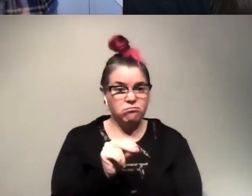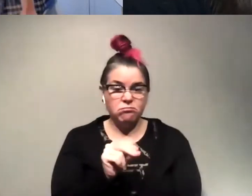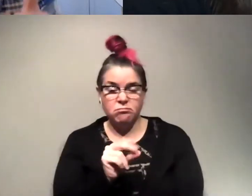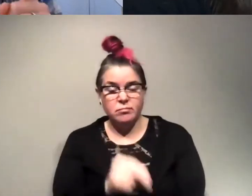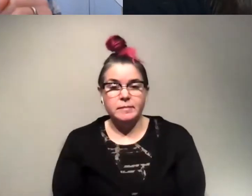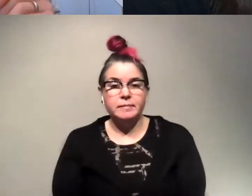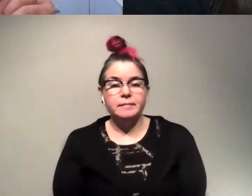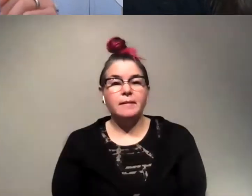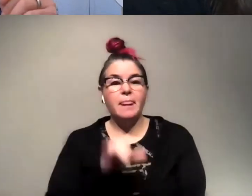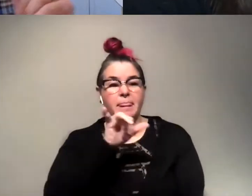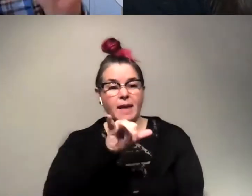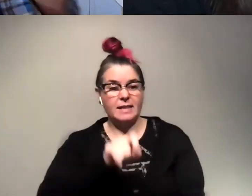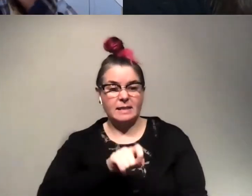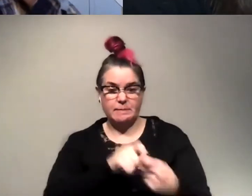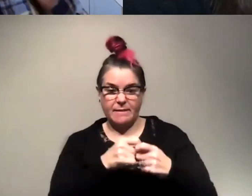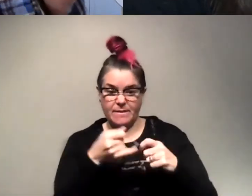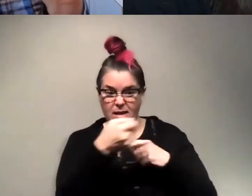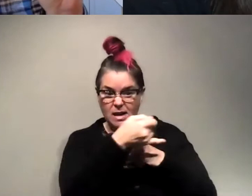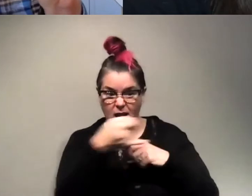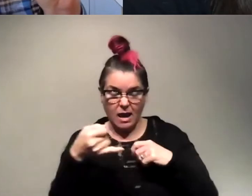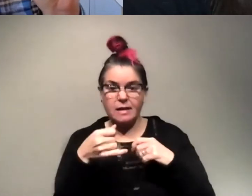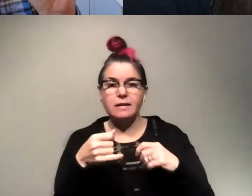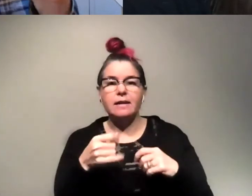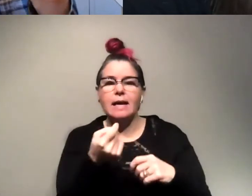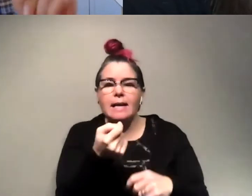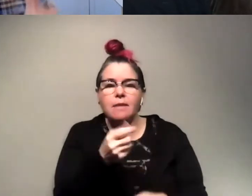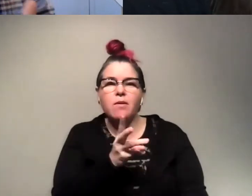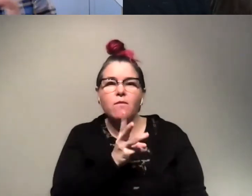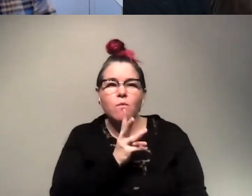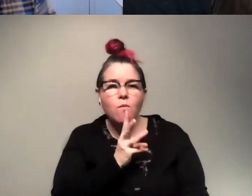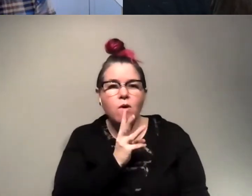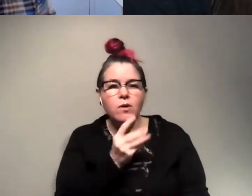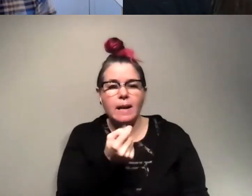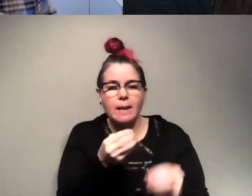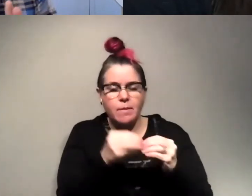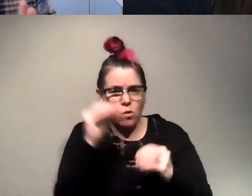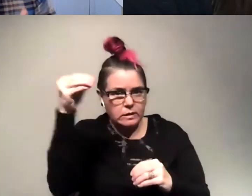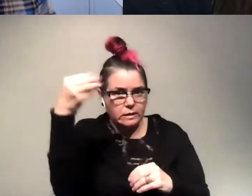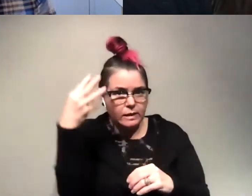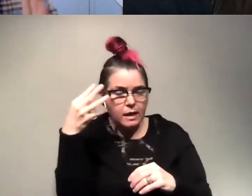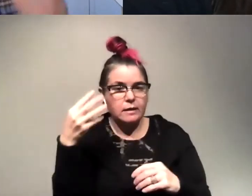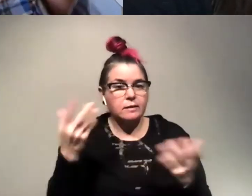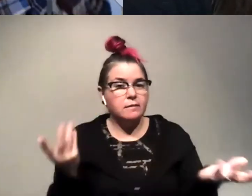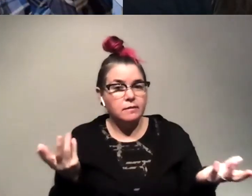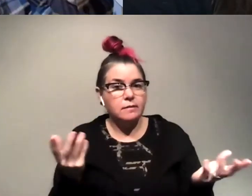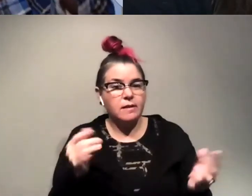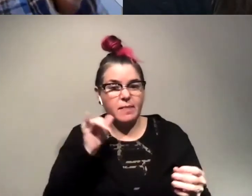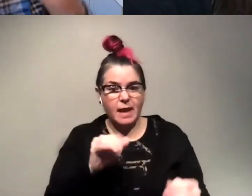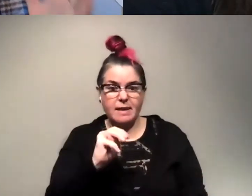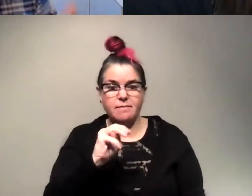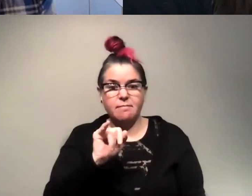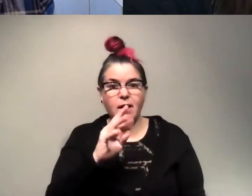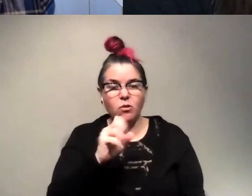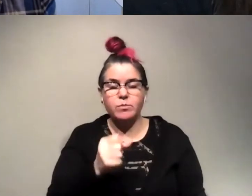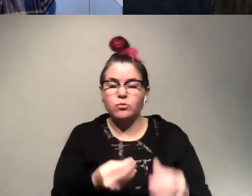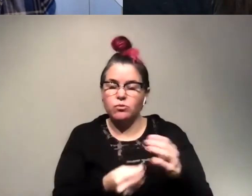In that particular black line, there's a little bit of water and a little more sunlight, And that's actually microbes growing all the way